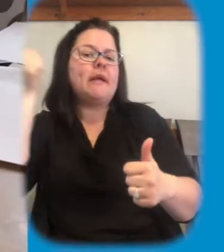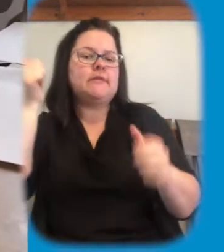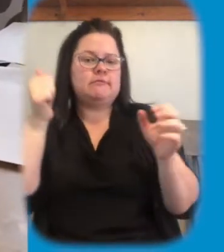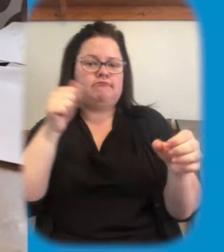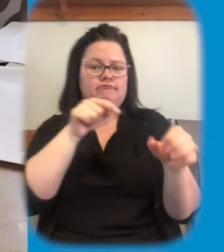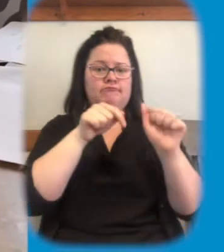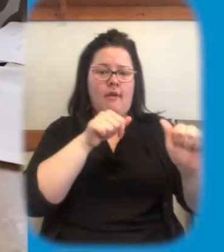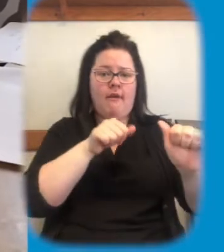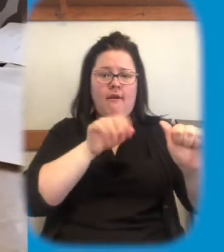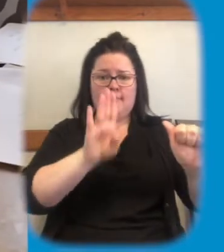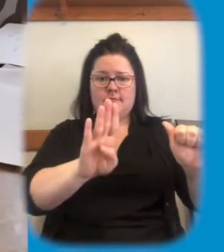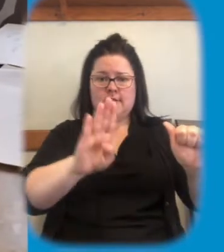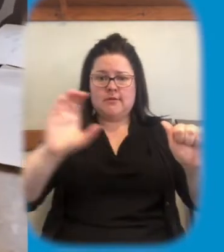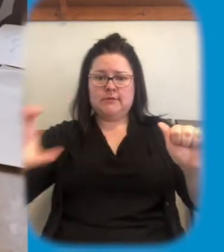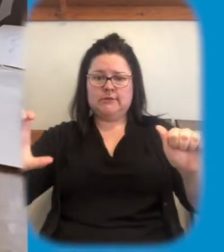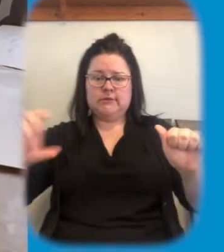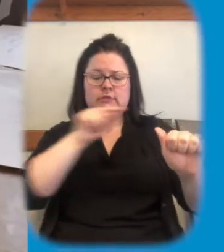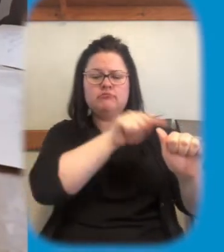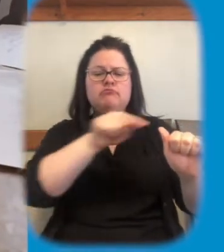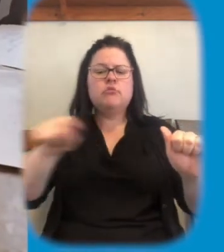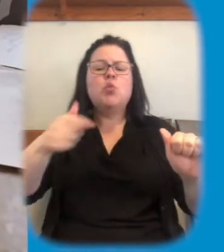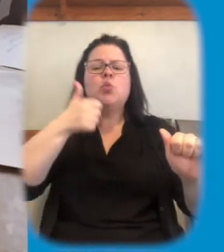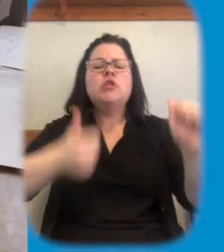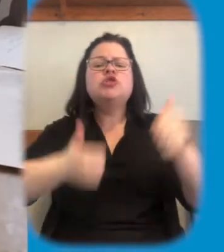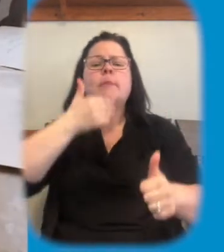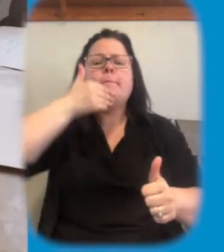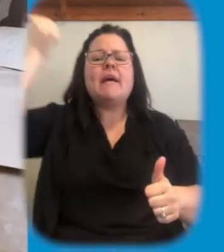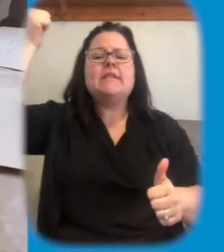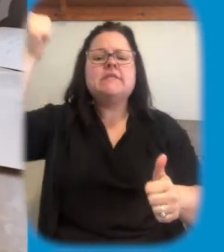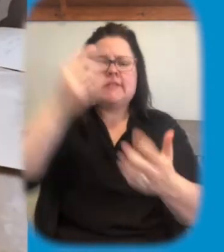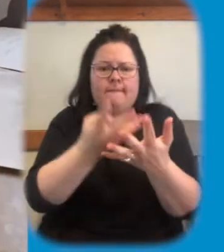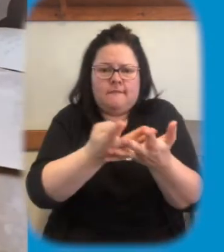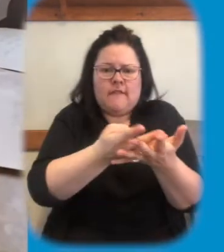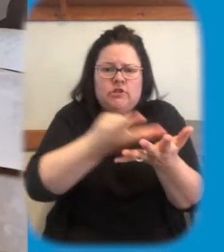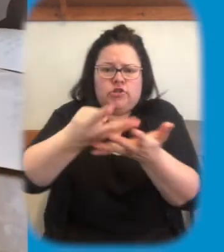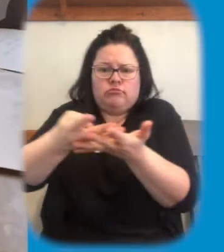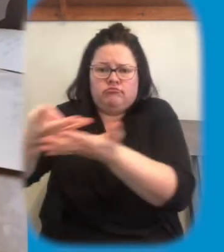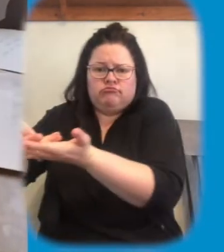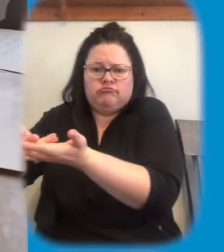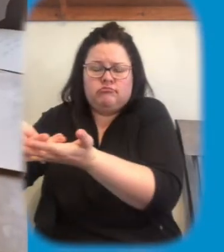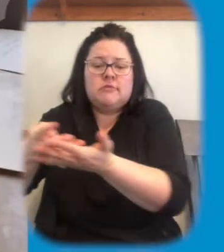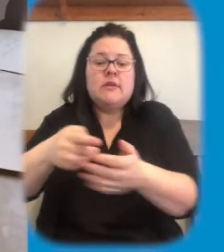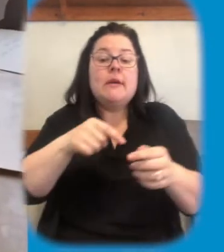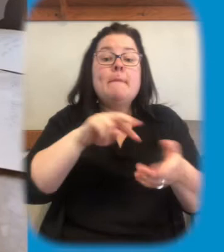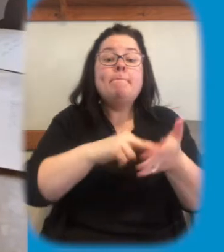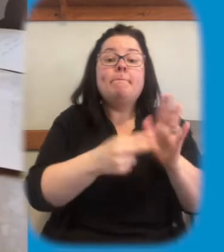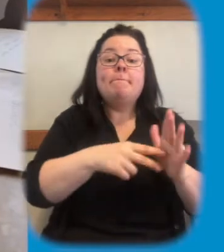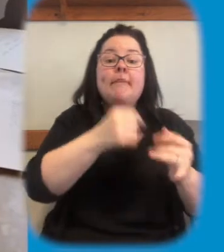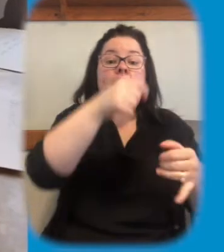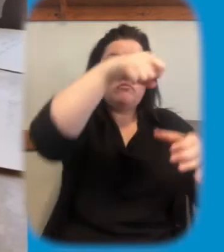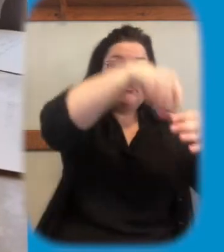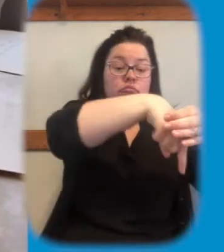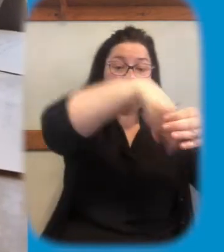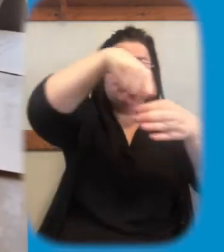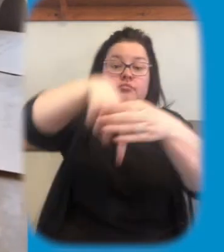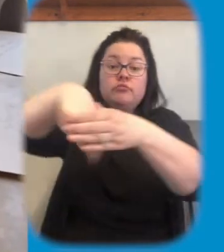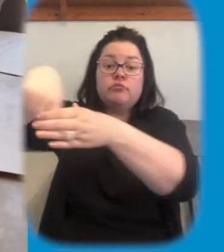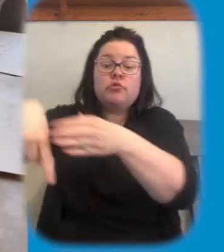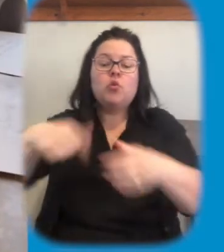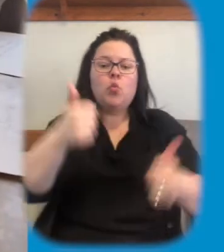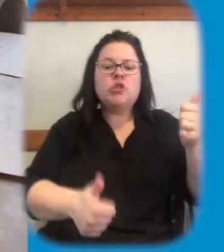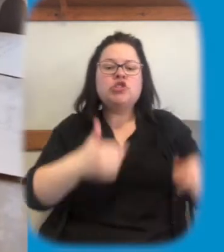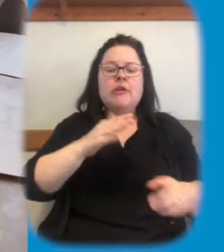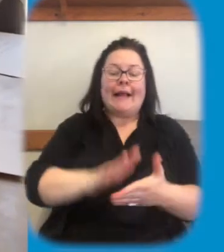one has more water in it or which one is cleaner? Clean. So we want to make sure that it's